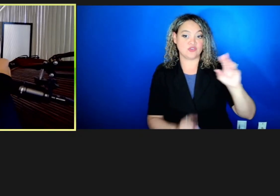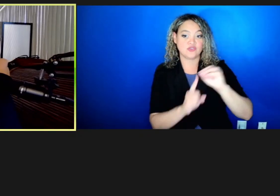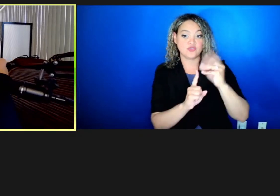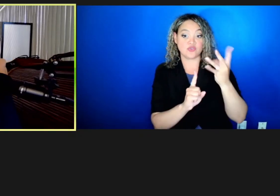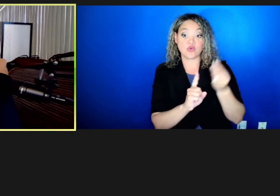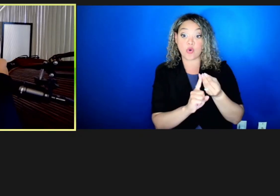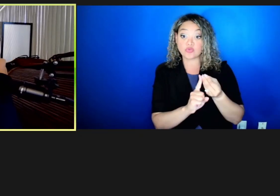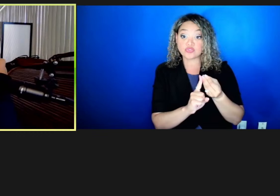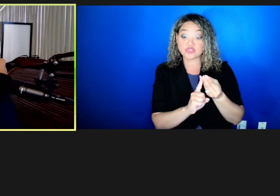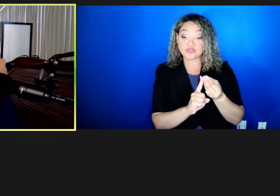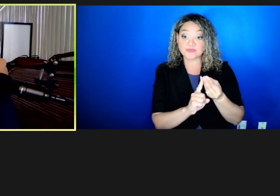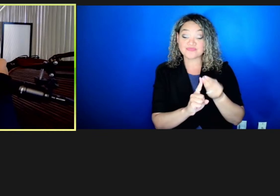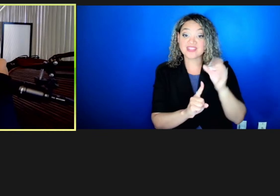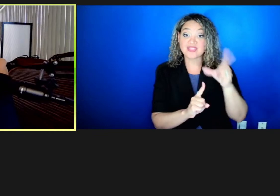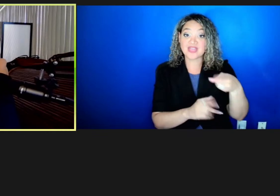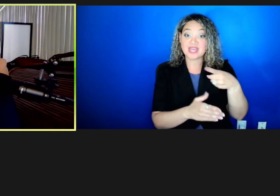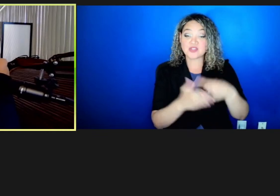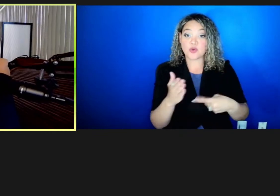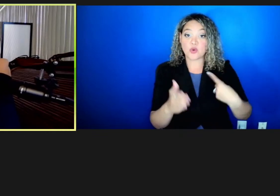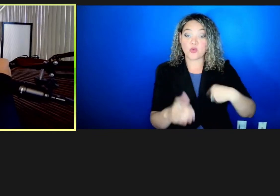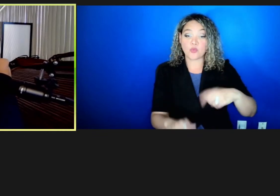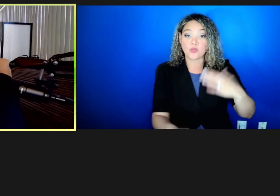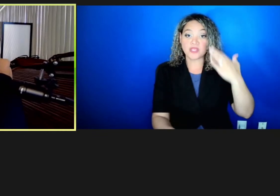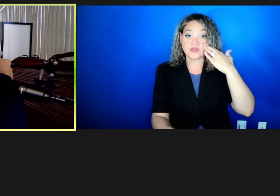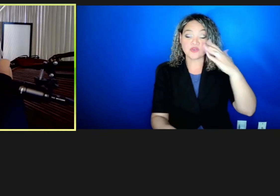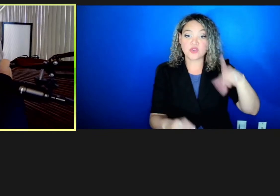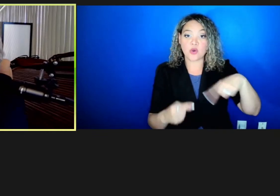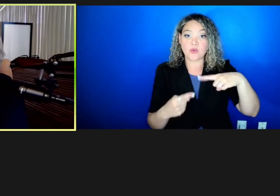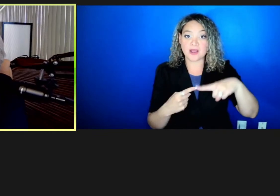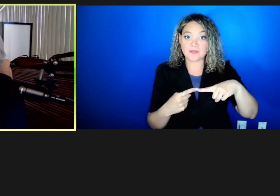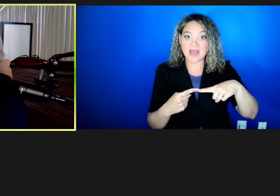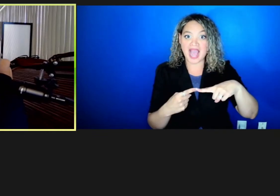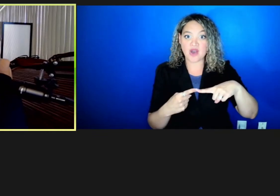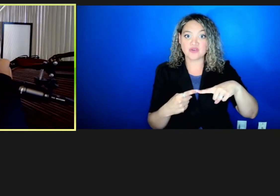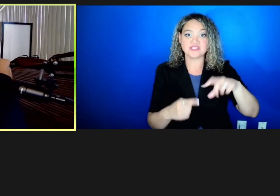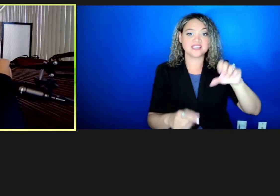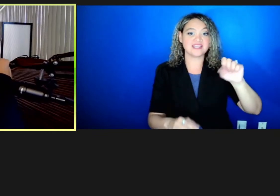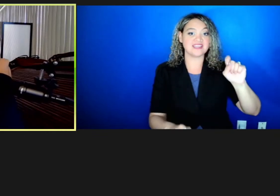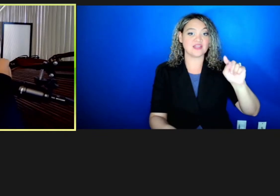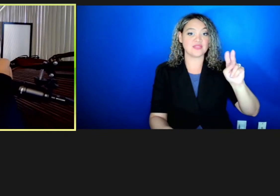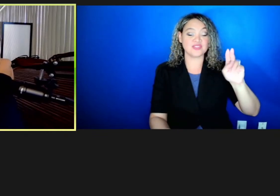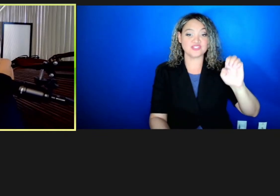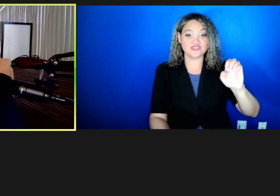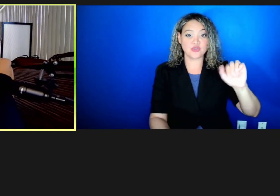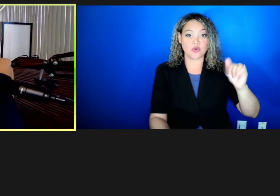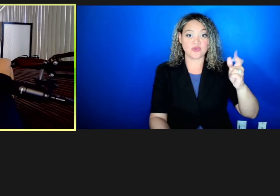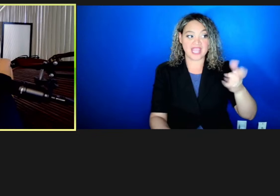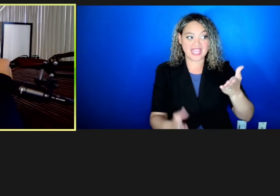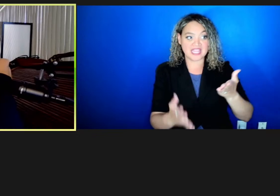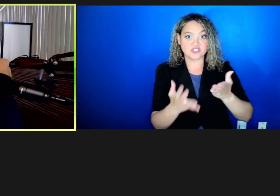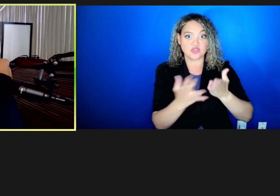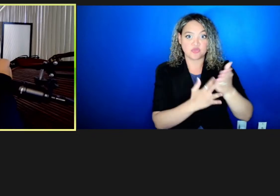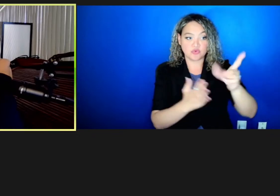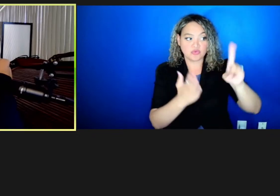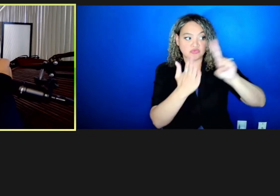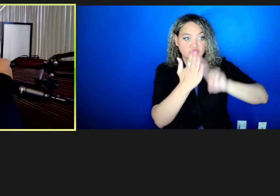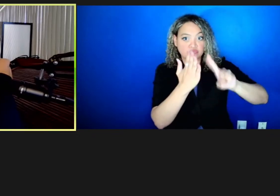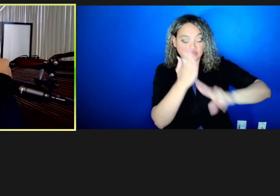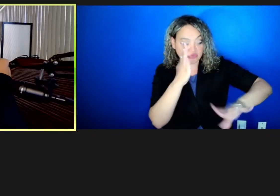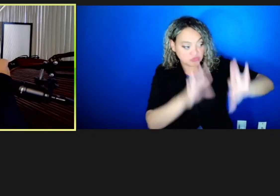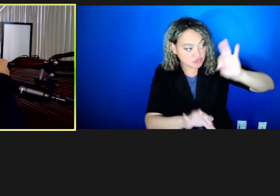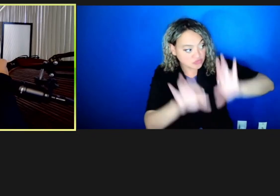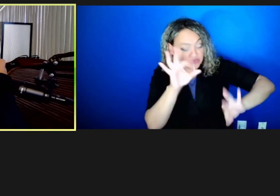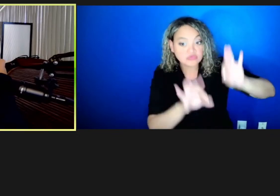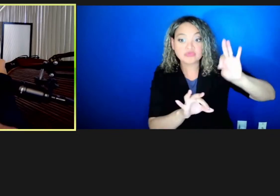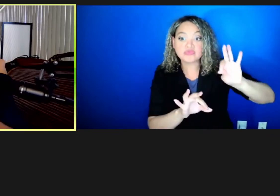culture is what we know about the late Stone Age through excavations of